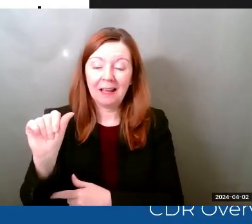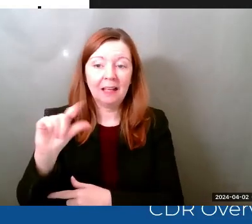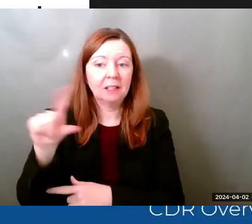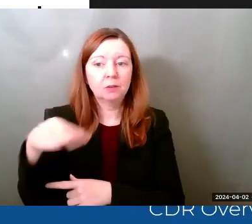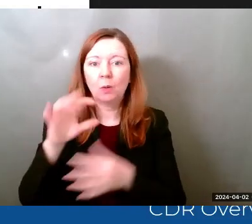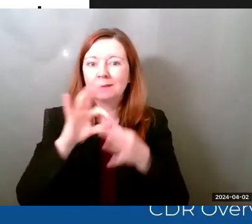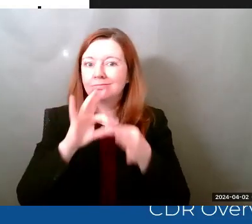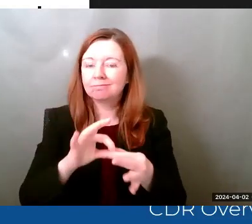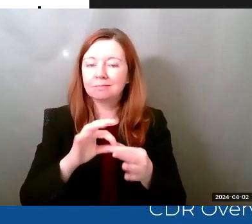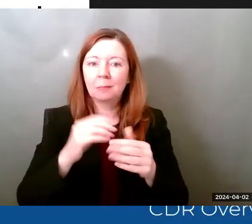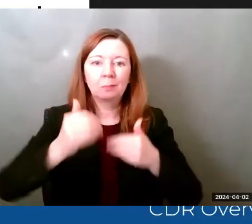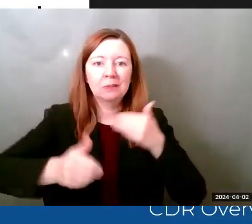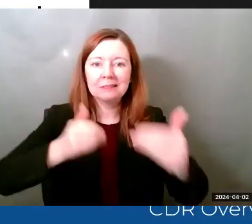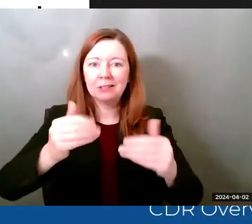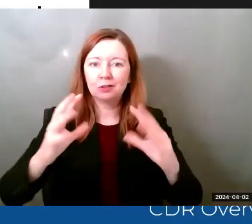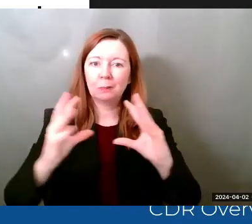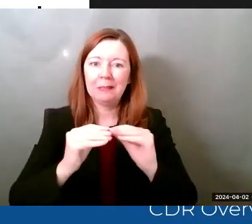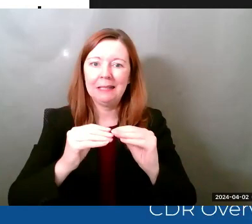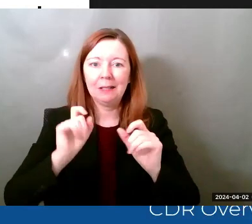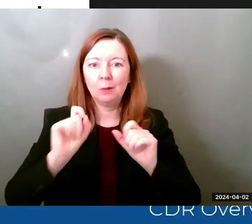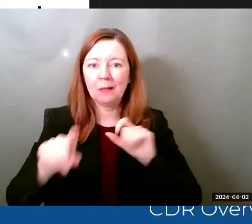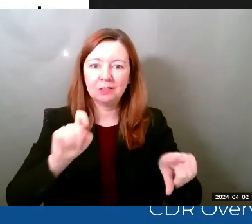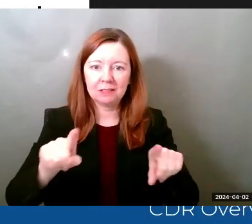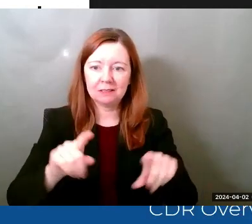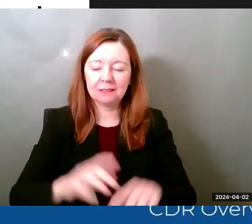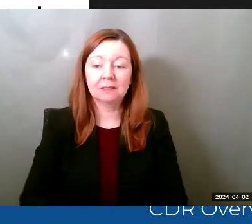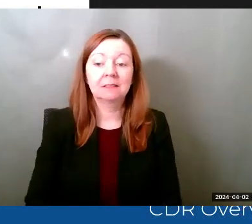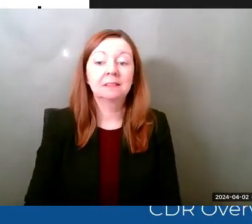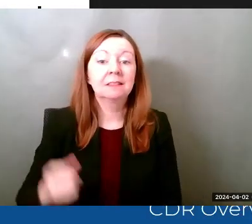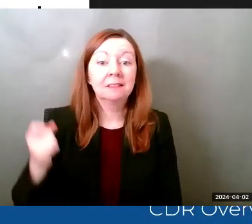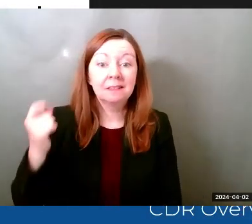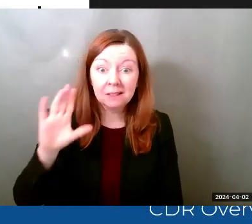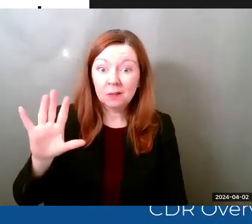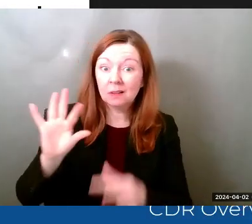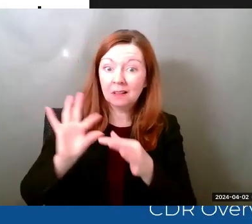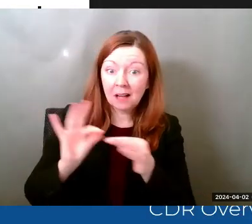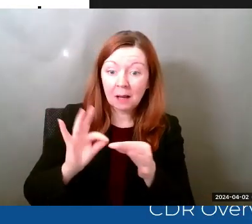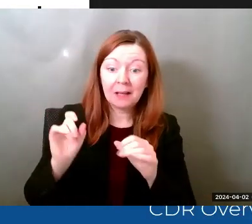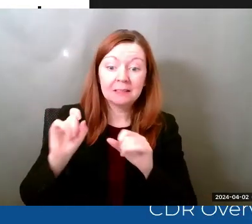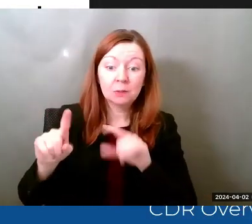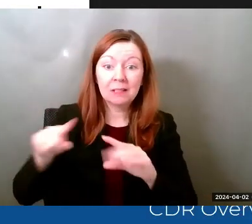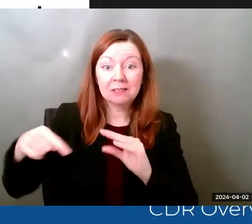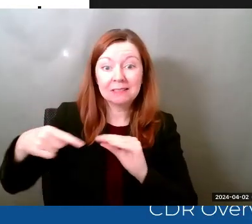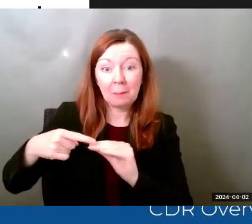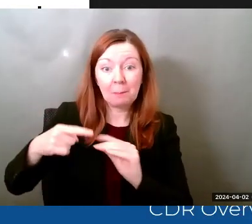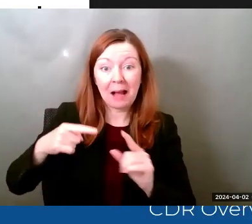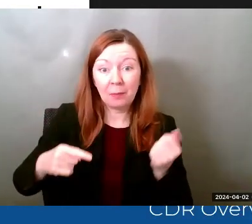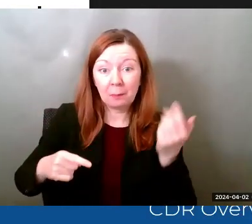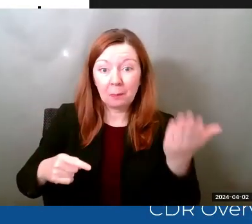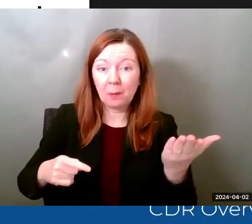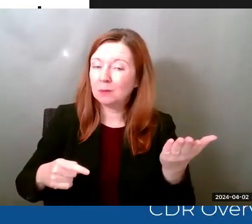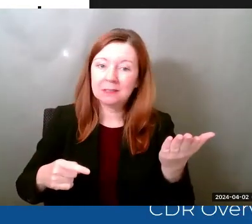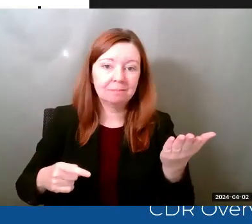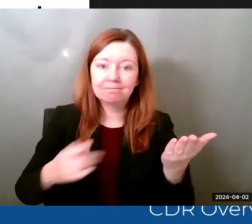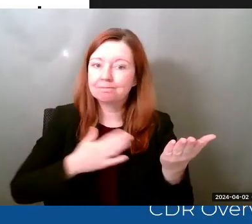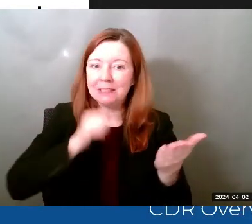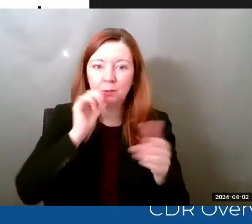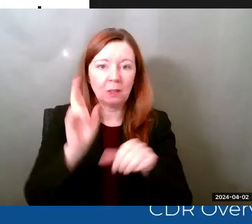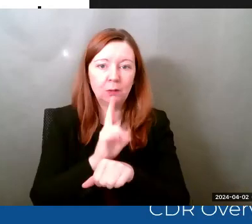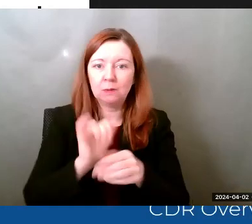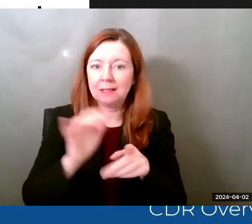meeting. Please avoid writing your comments and questions regarding this proposal using this